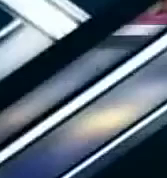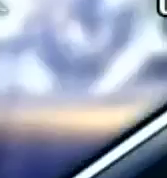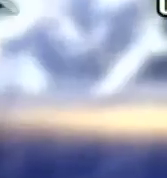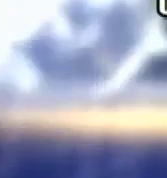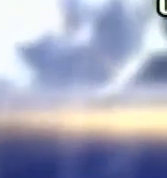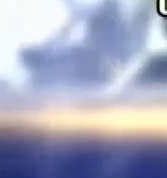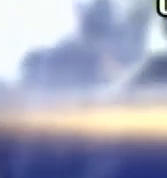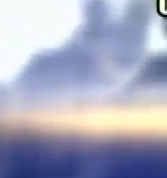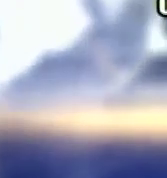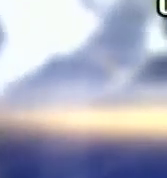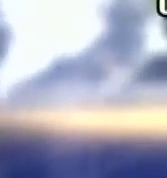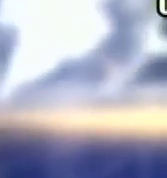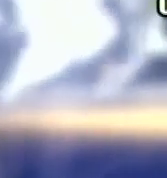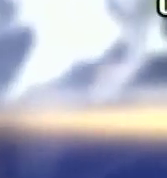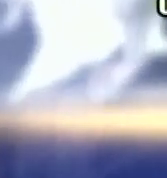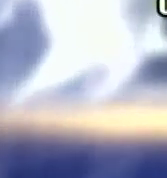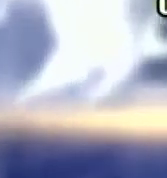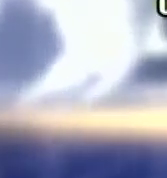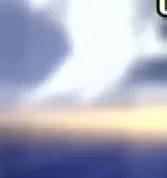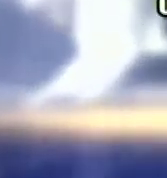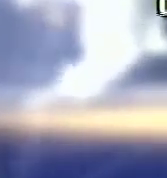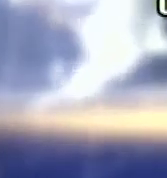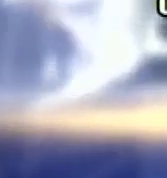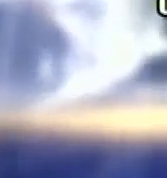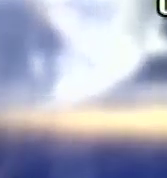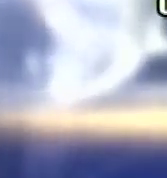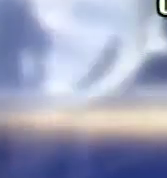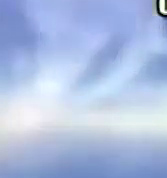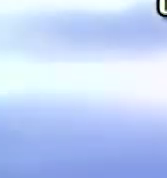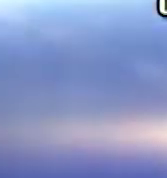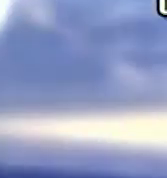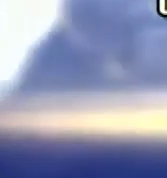representatives. Remember, you can send us an email or join us on